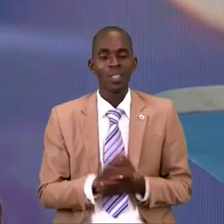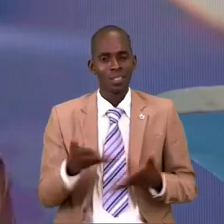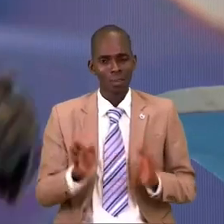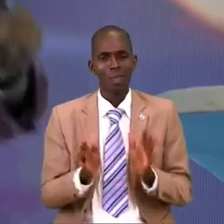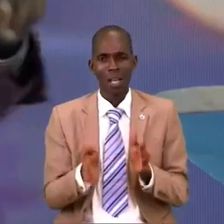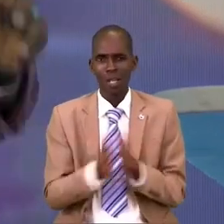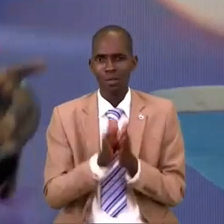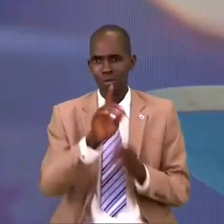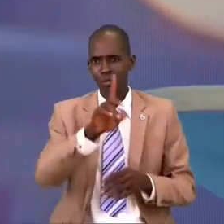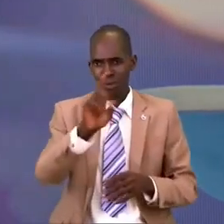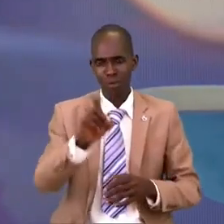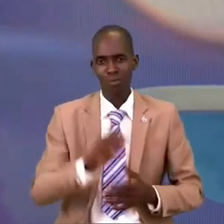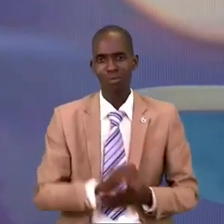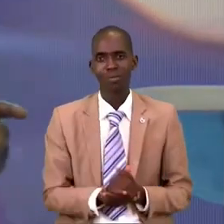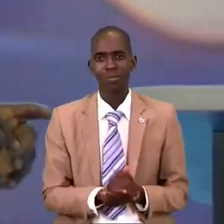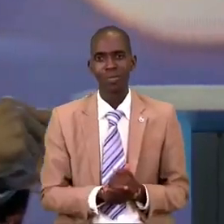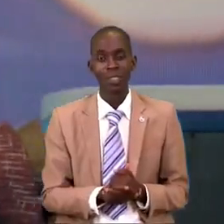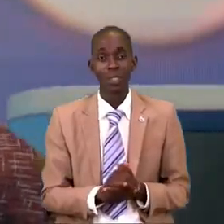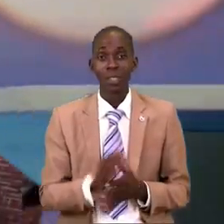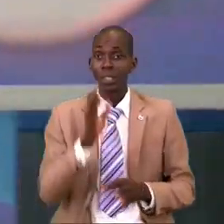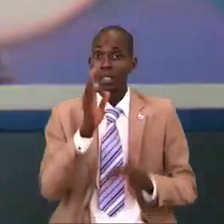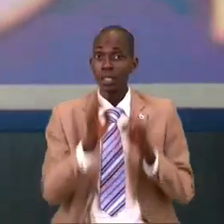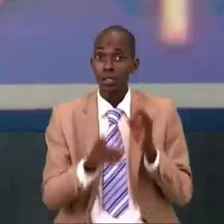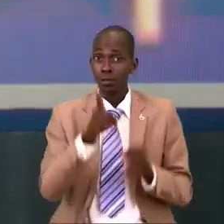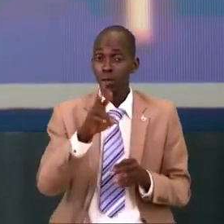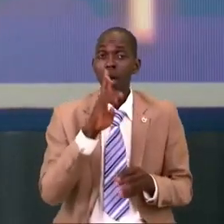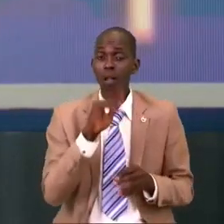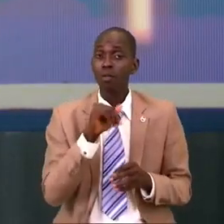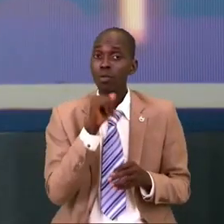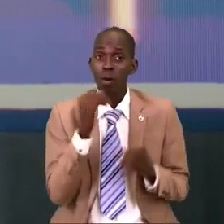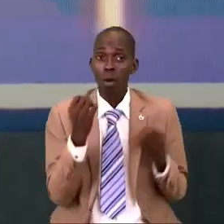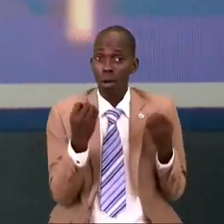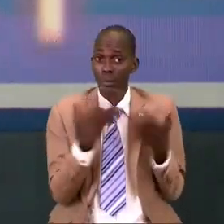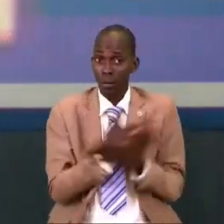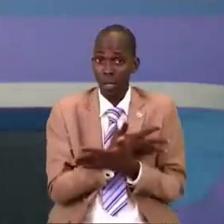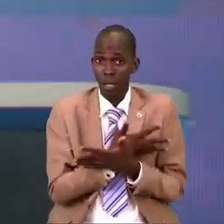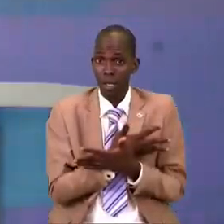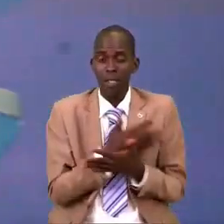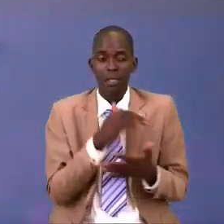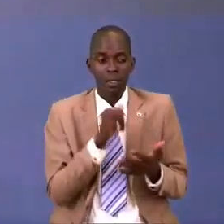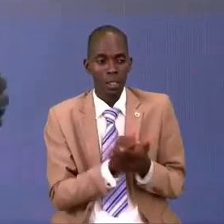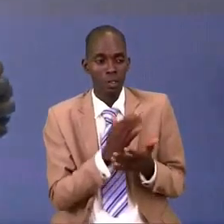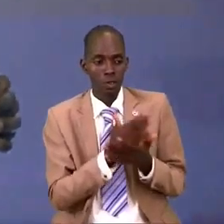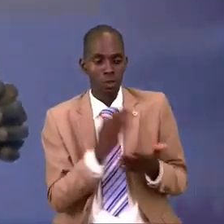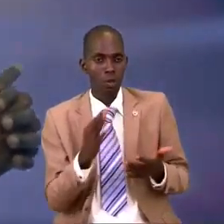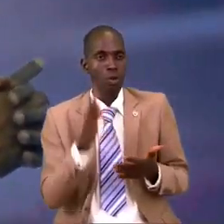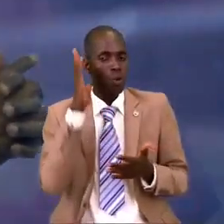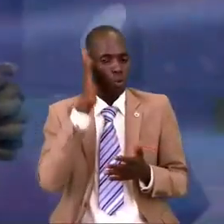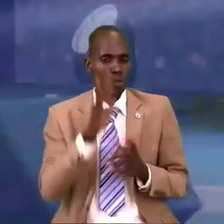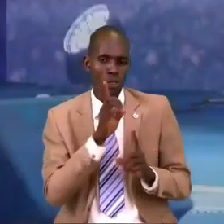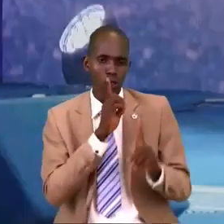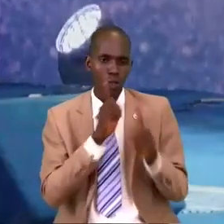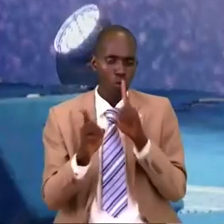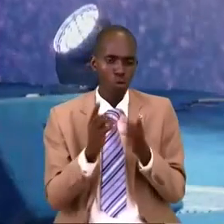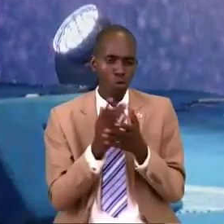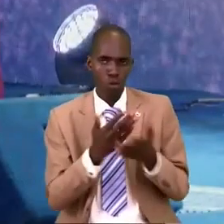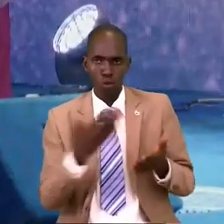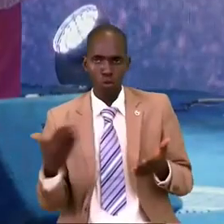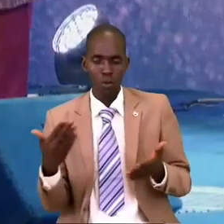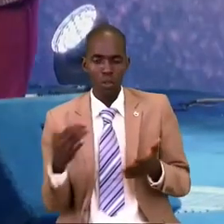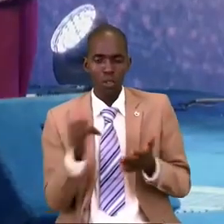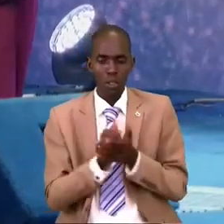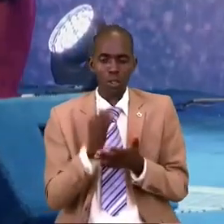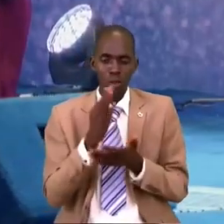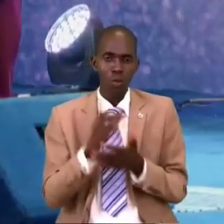something, somebody will do something, somebody will act somehow, somebody will criticize